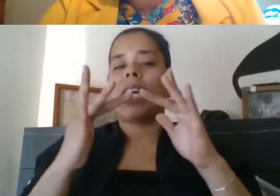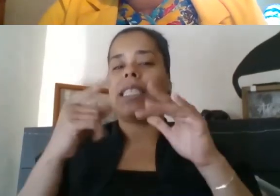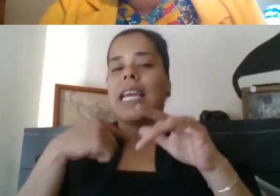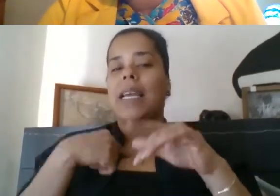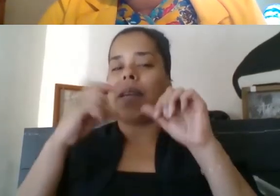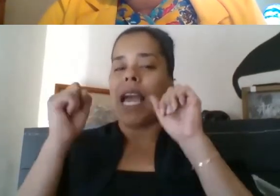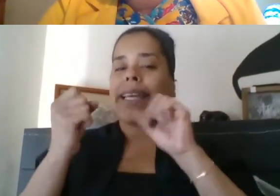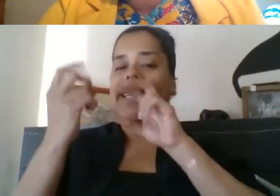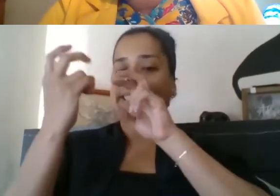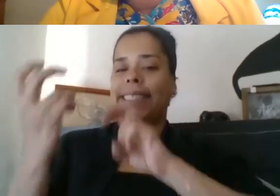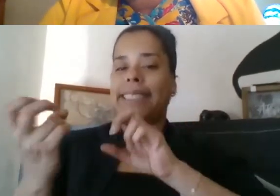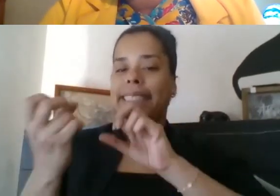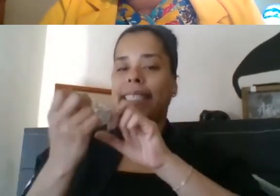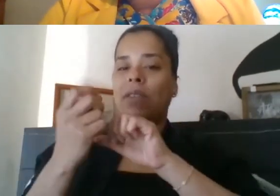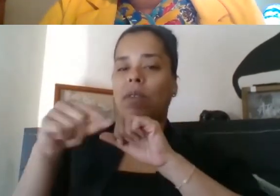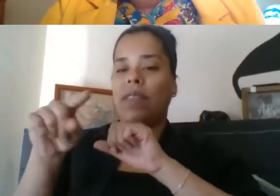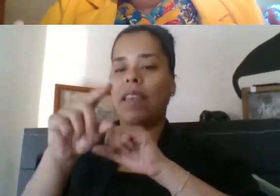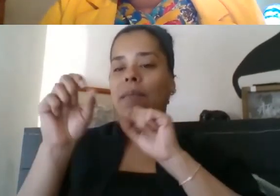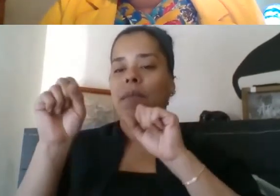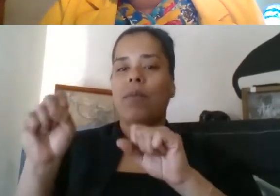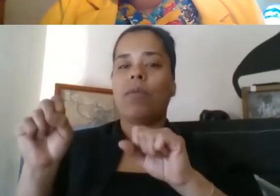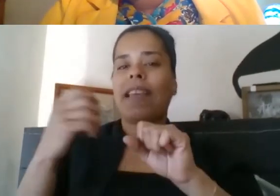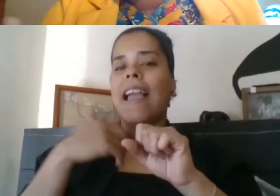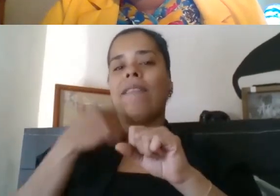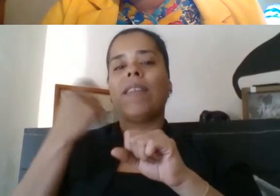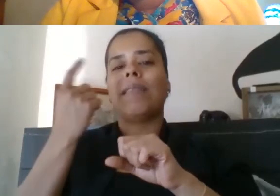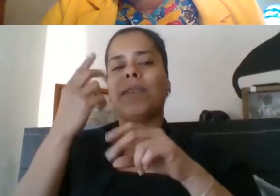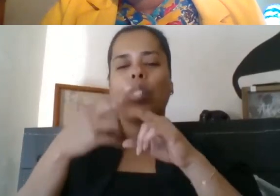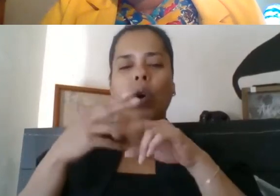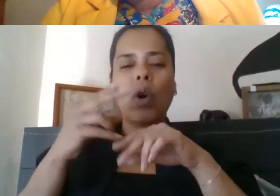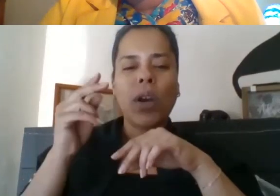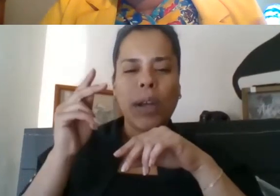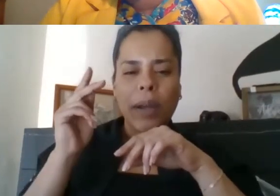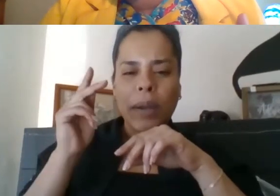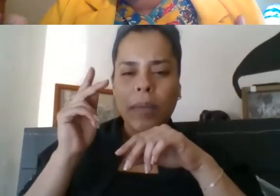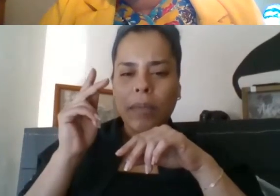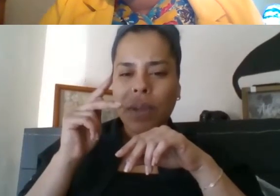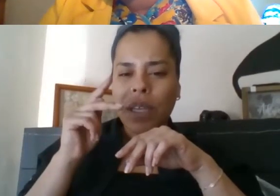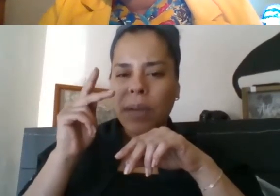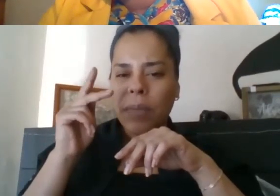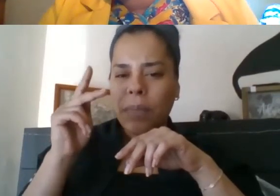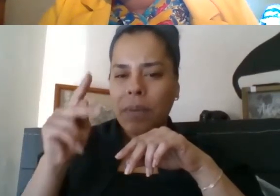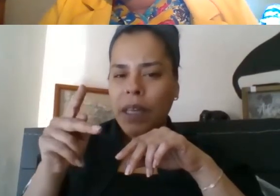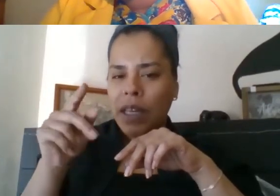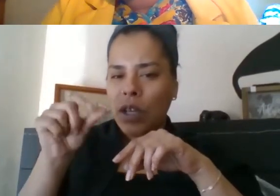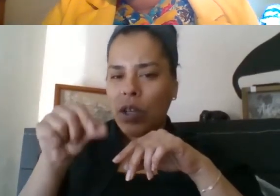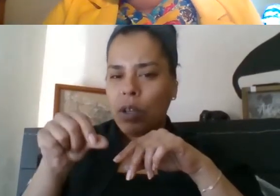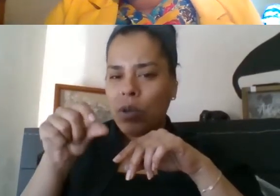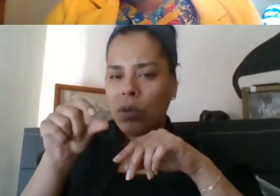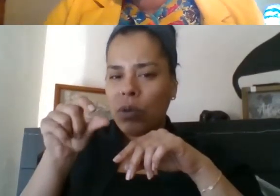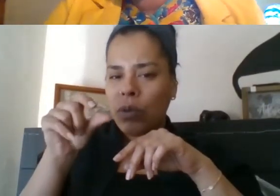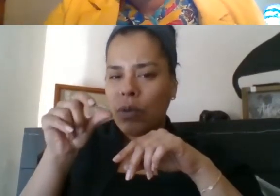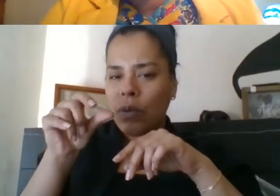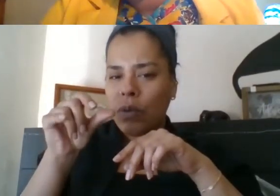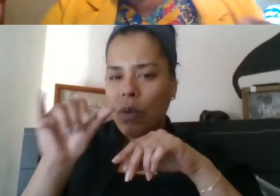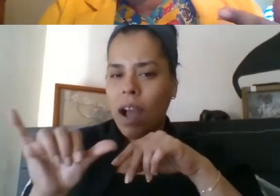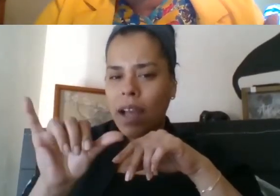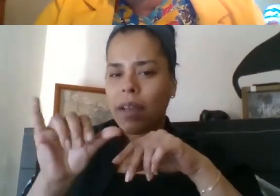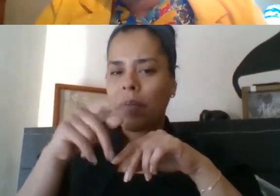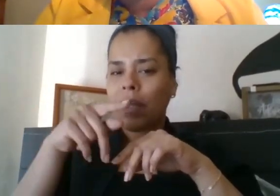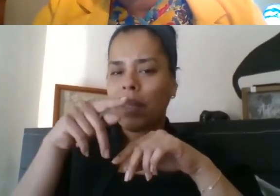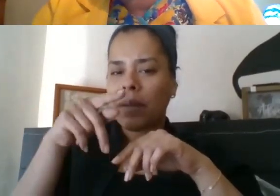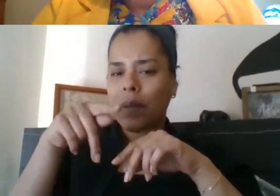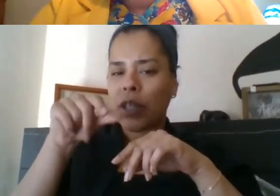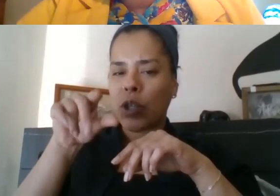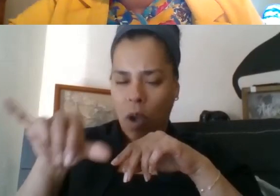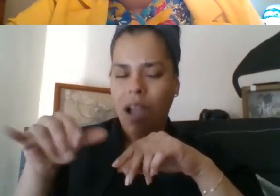actually, there's something called the PPQI that Social Security has on all of their claimants, depending if they